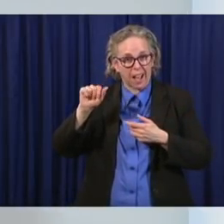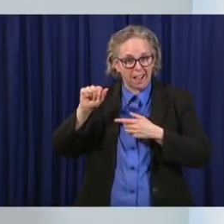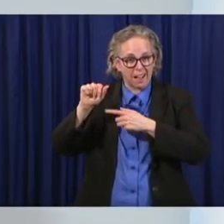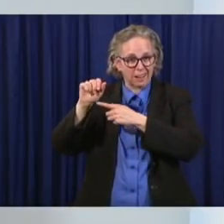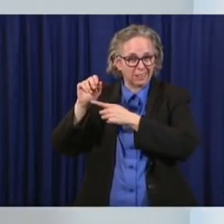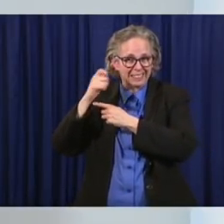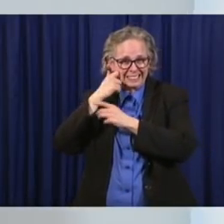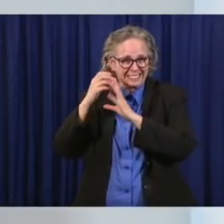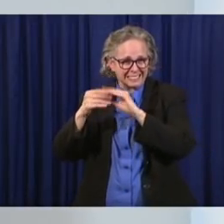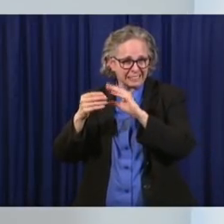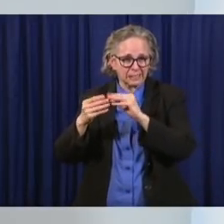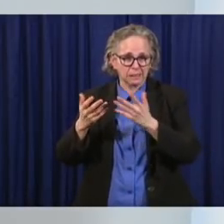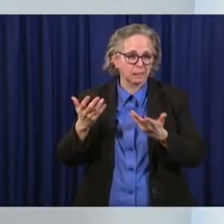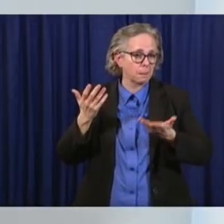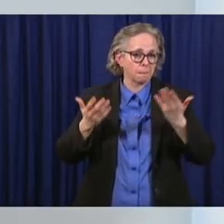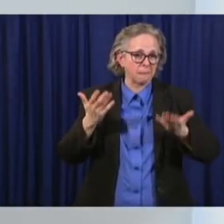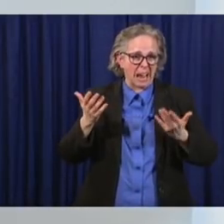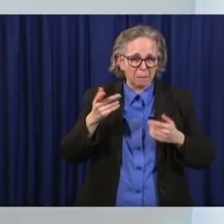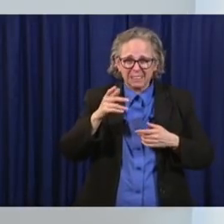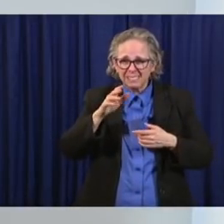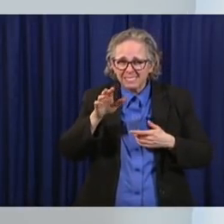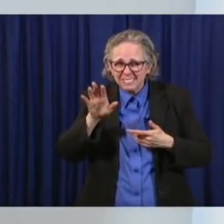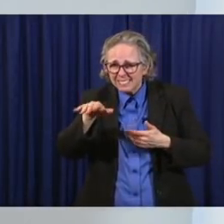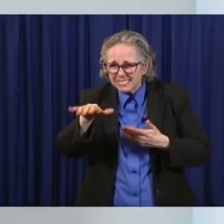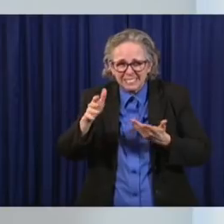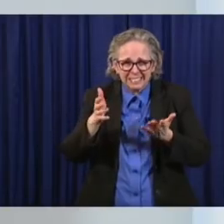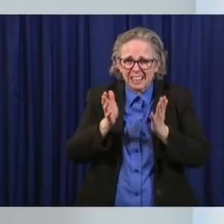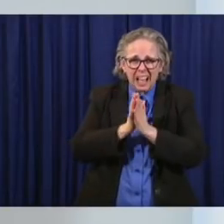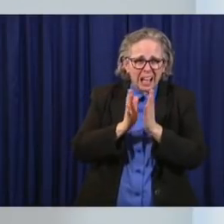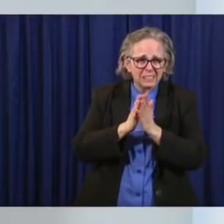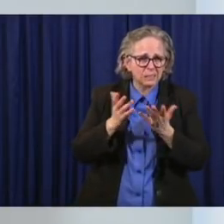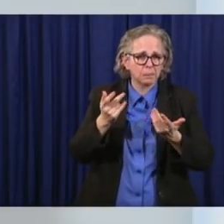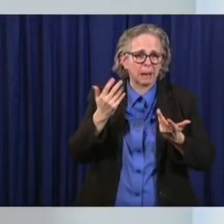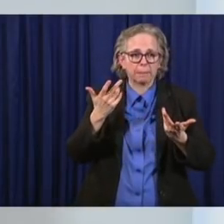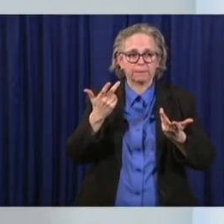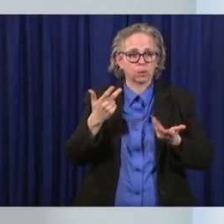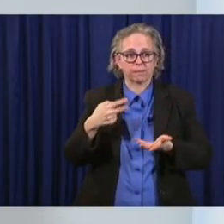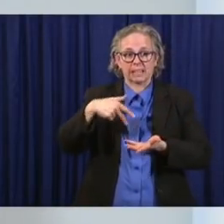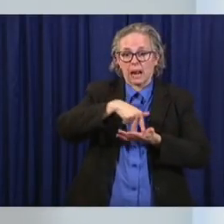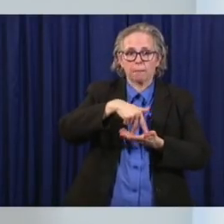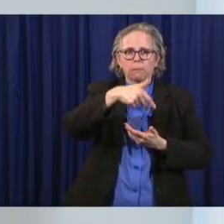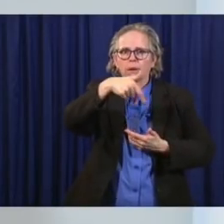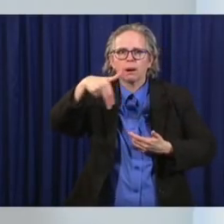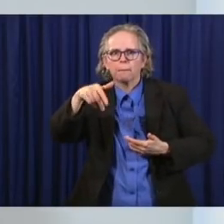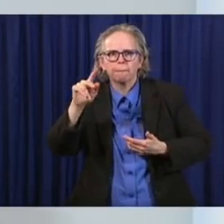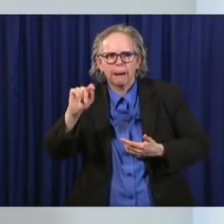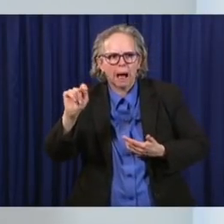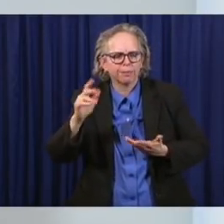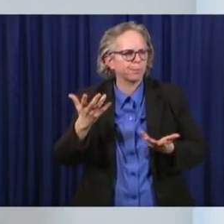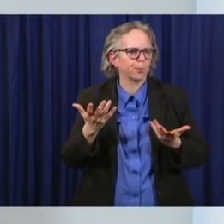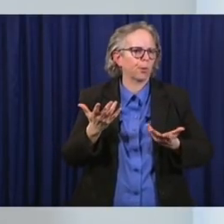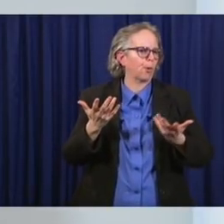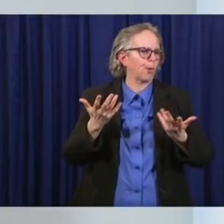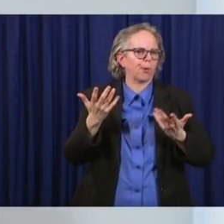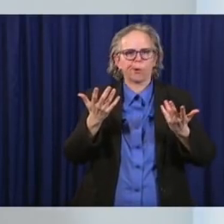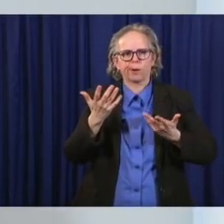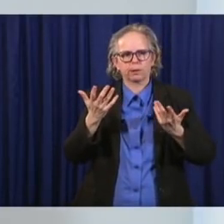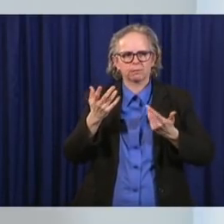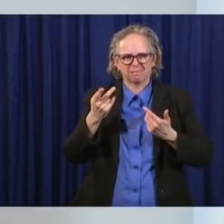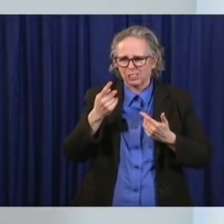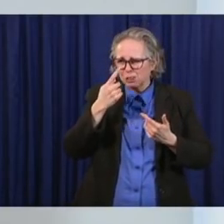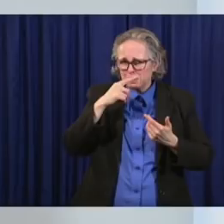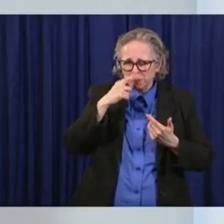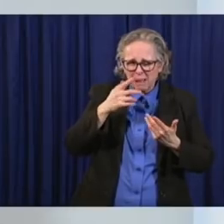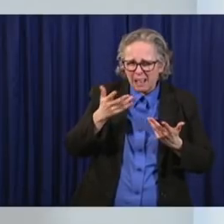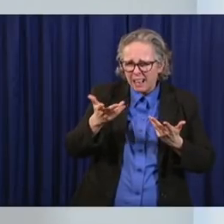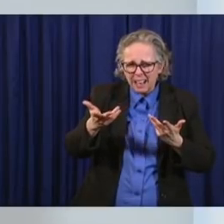asked that when you're going to the restroom or moving around in the restaurant, the restaurateur may say, look, for